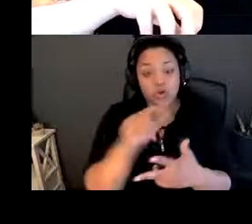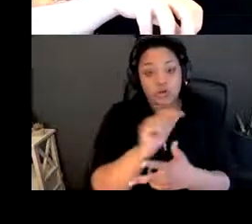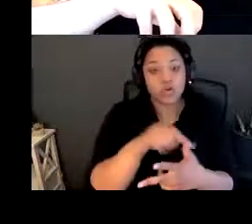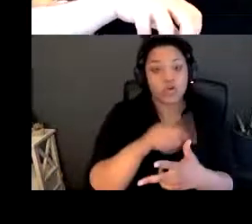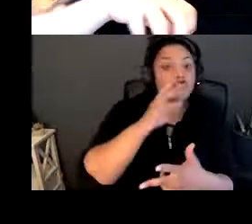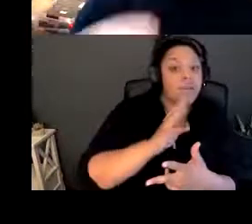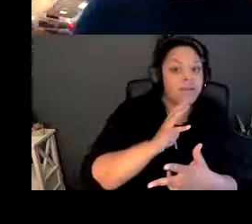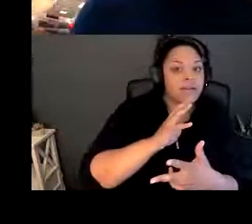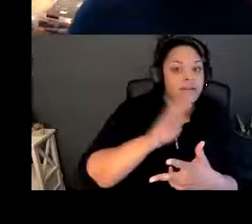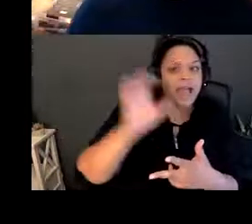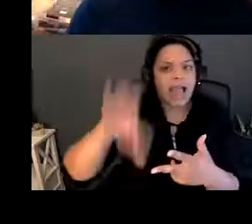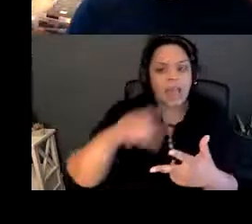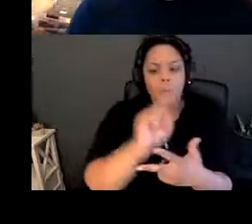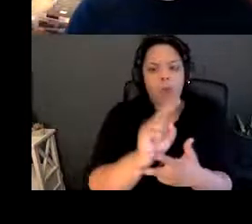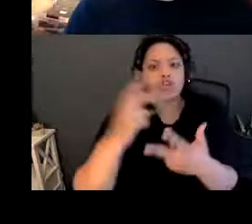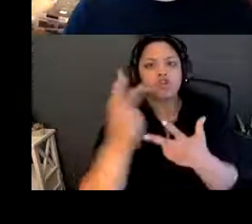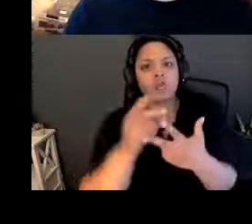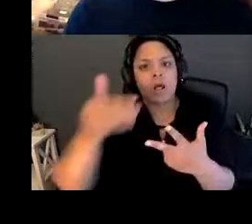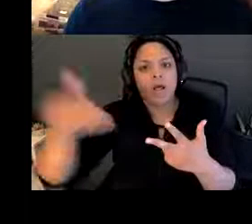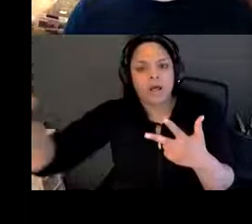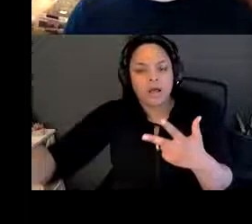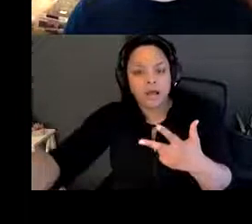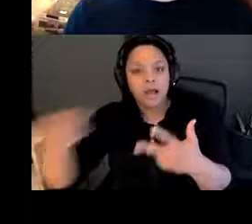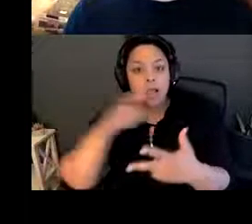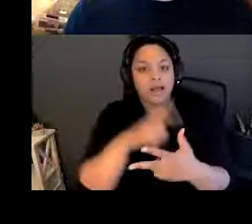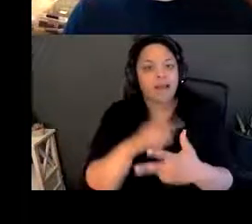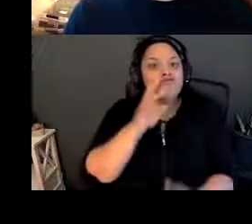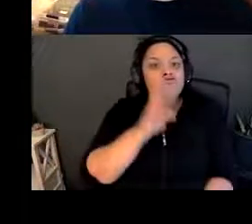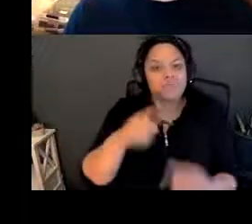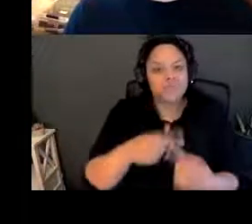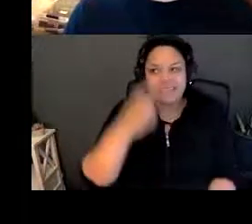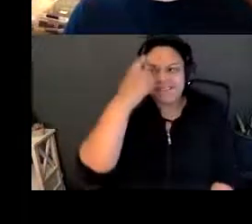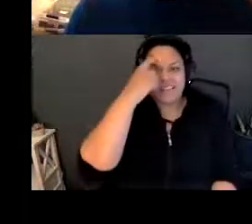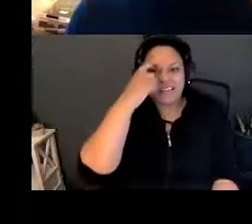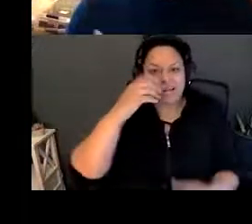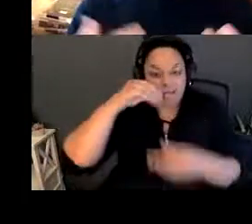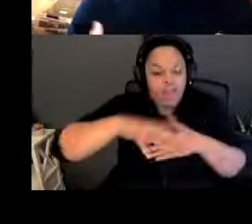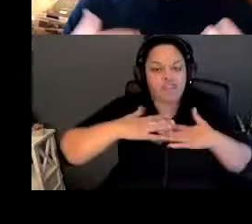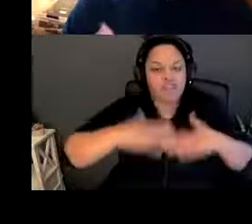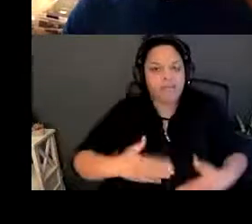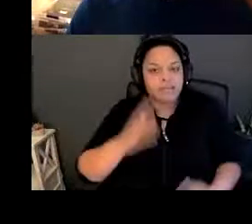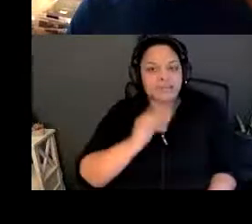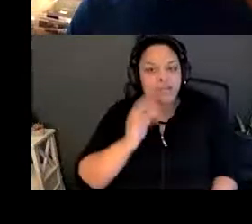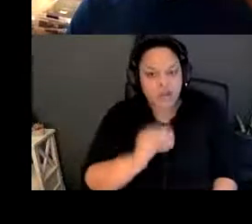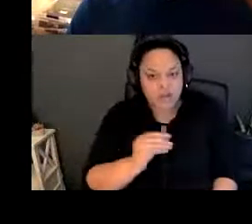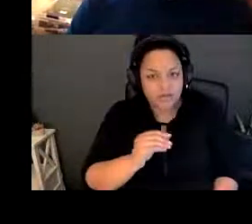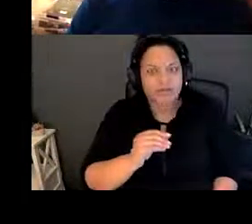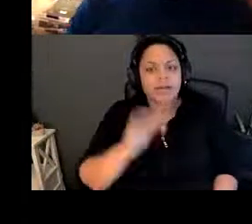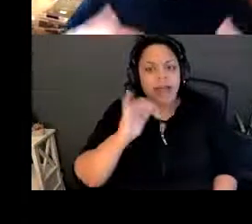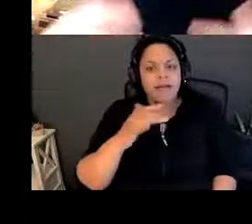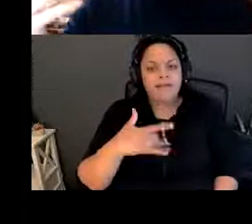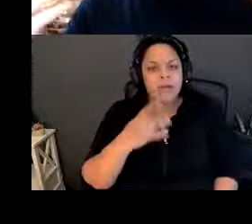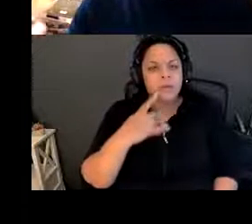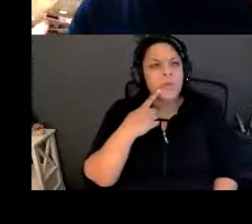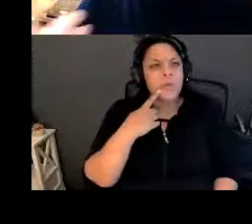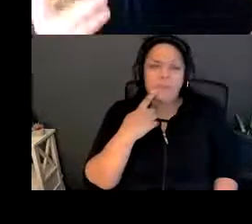craving. But the craving is just a physiological experience in the body, and helping them learn how to be present with that